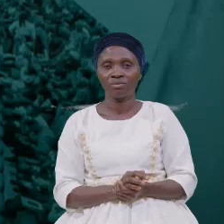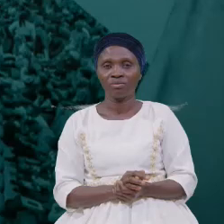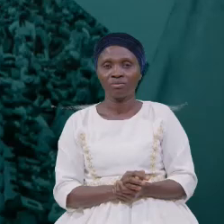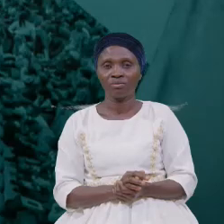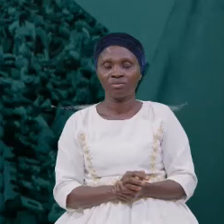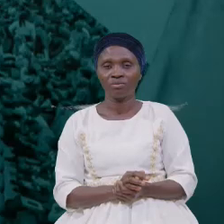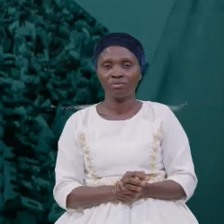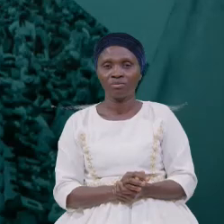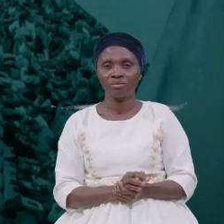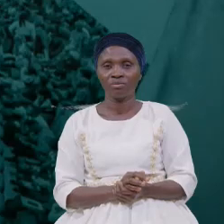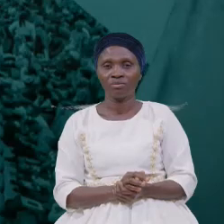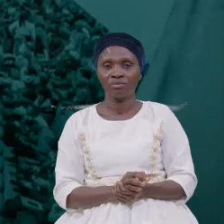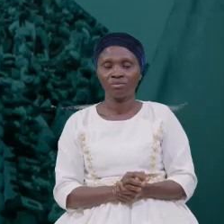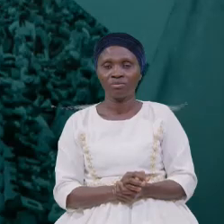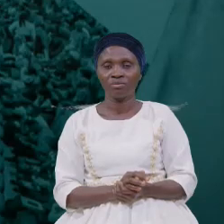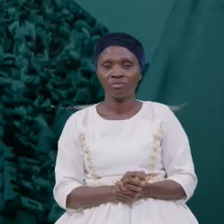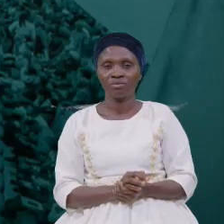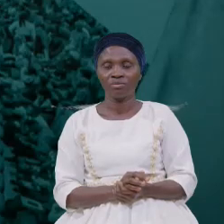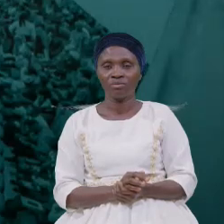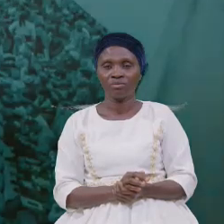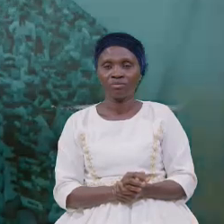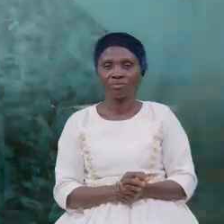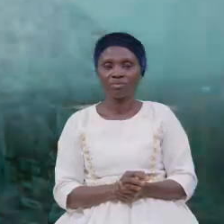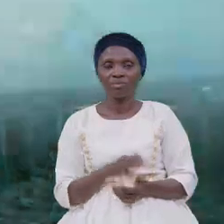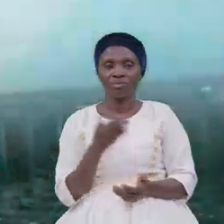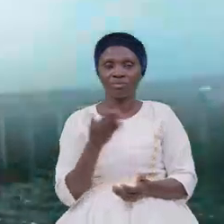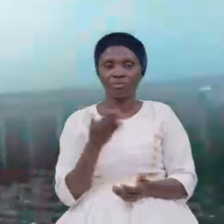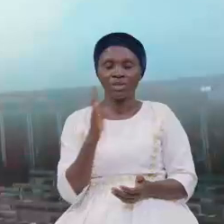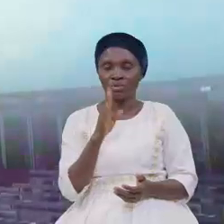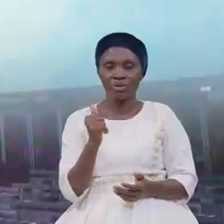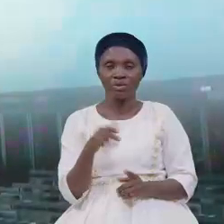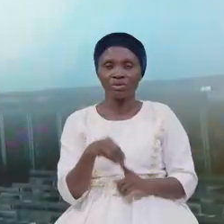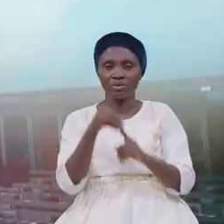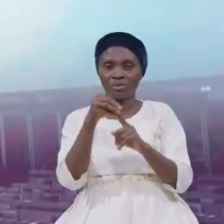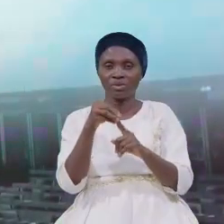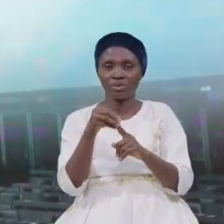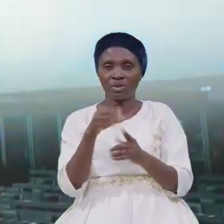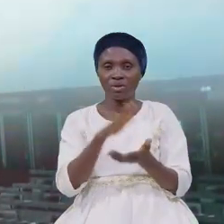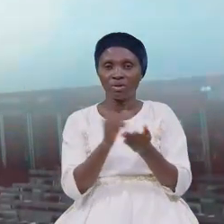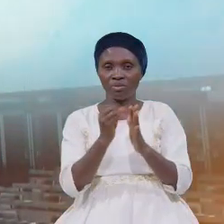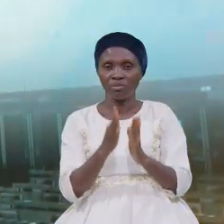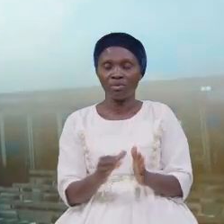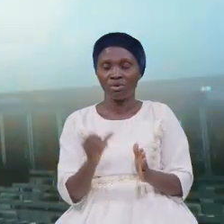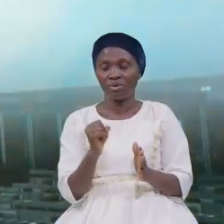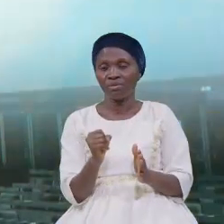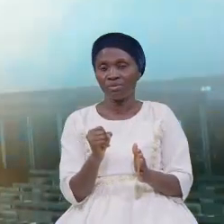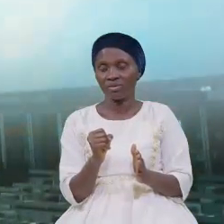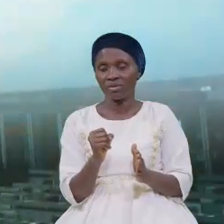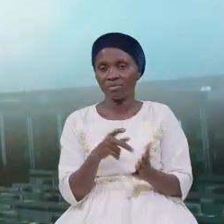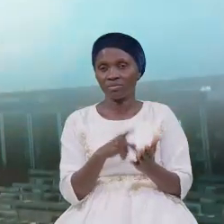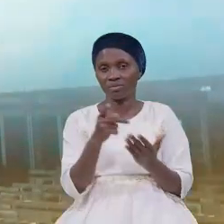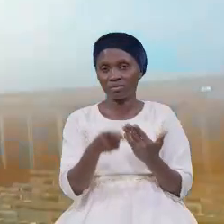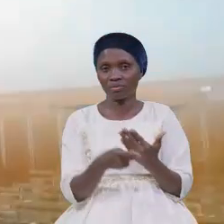There will be a special believers' banquet for all those who gave their lives to Christ during this